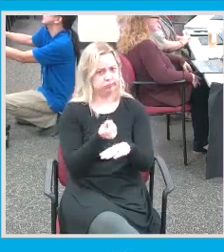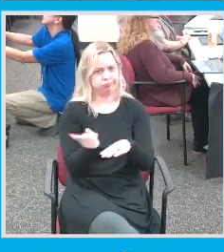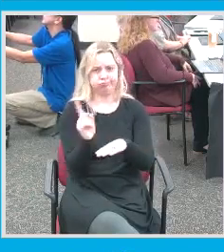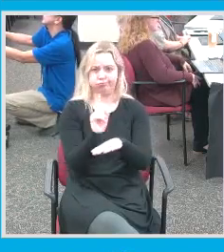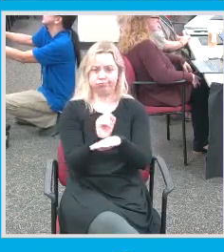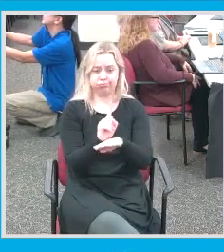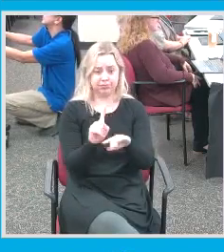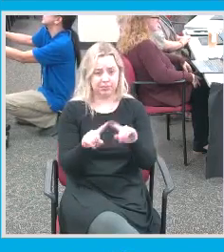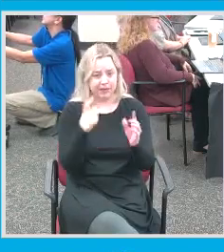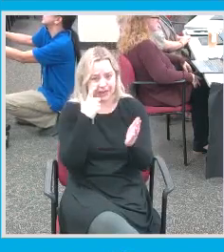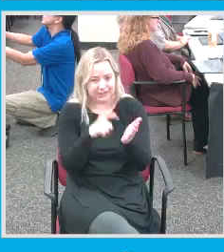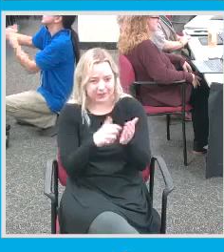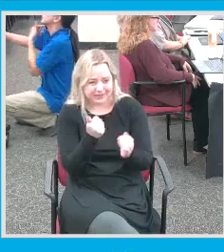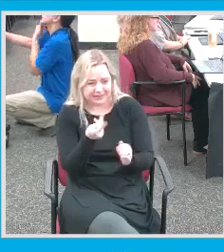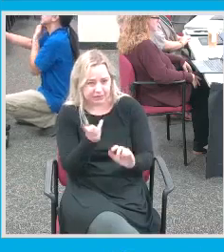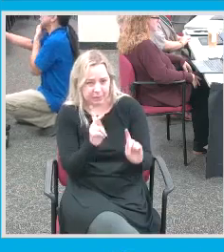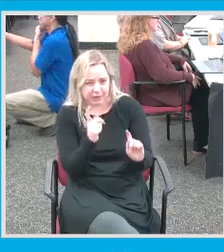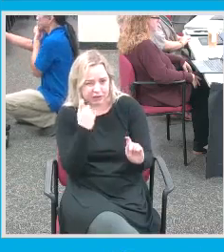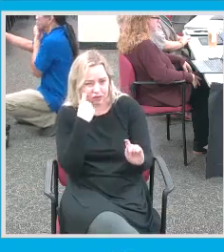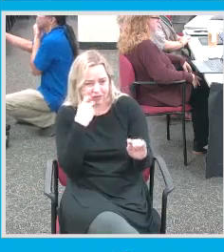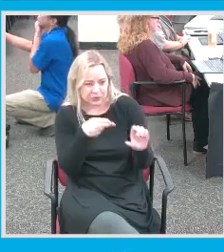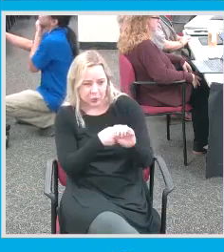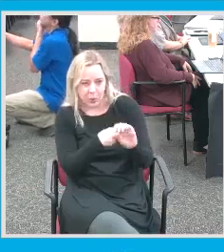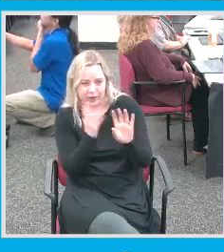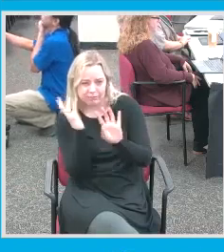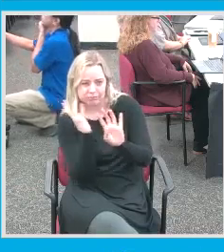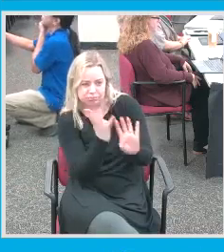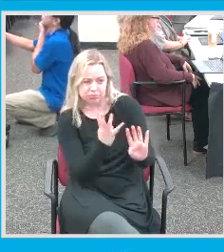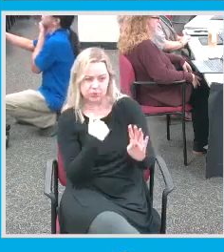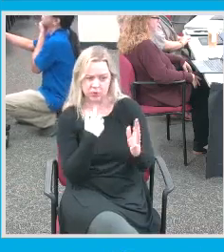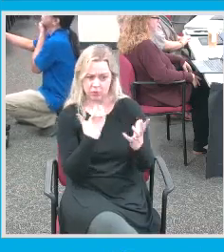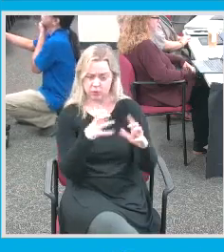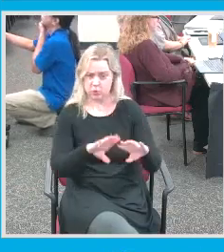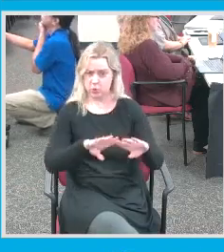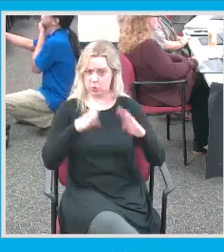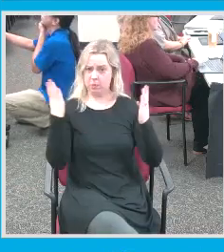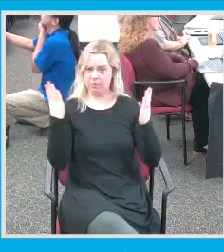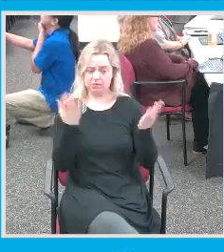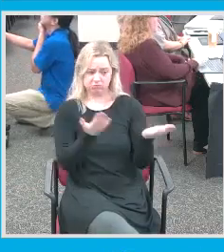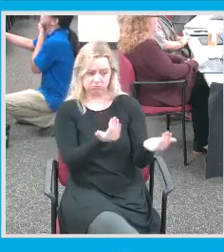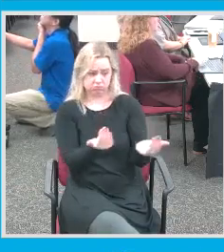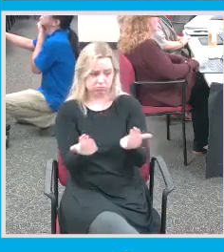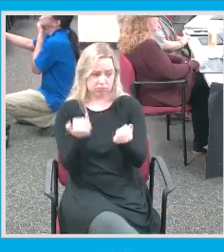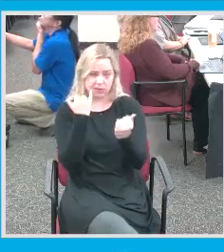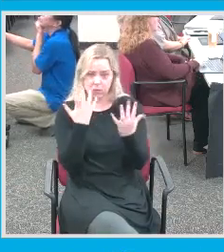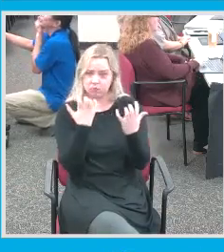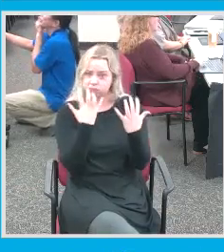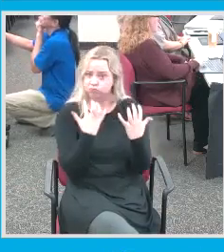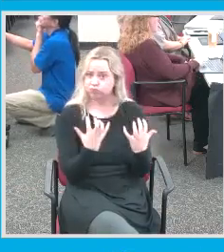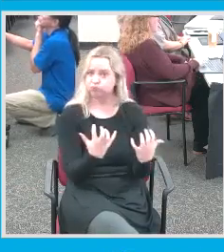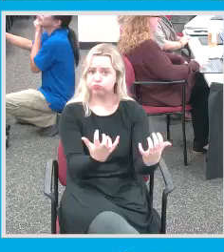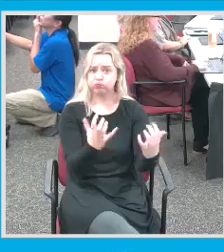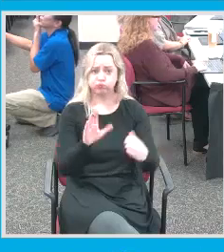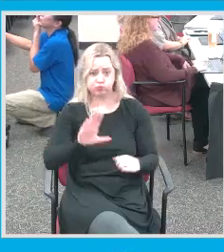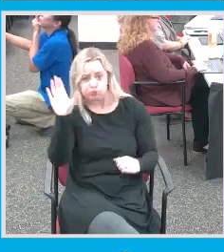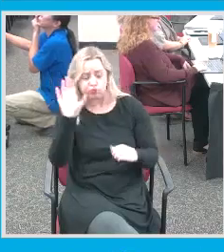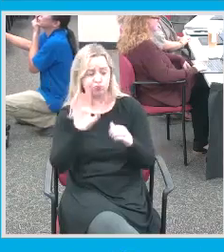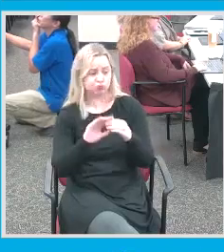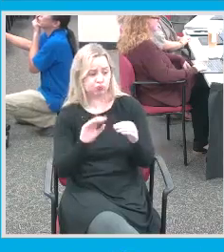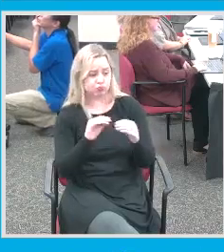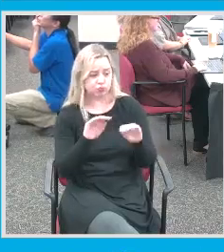then. And so I want to make that opportunity available. If there's anything that our public would like to comment on, now would be your